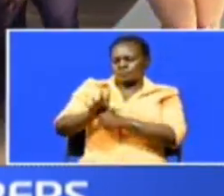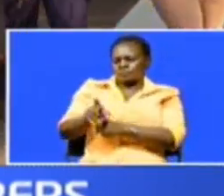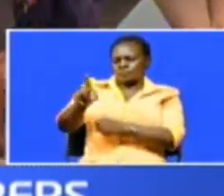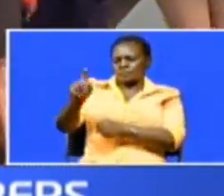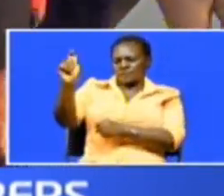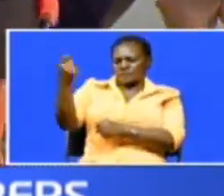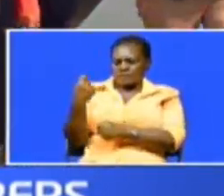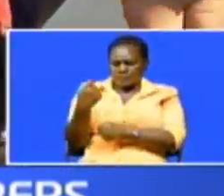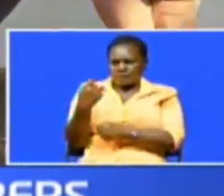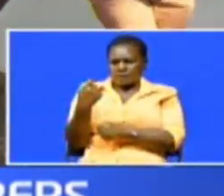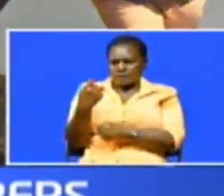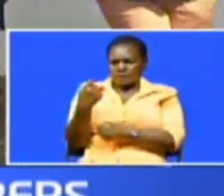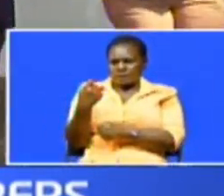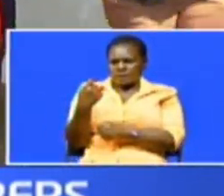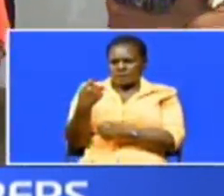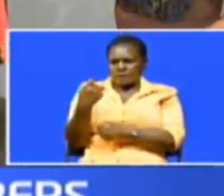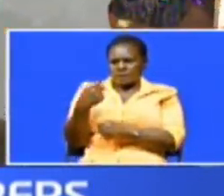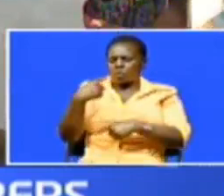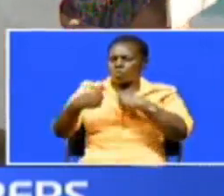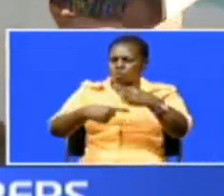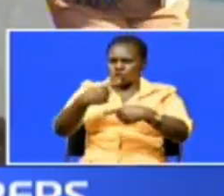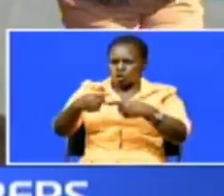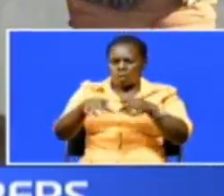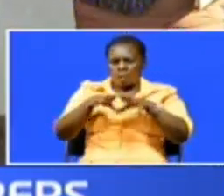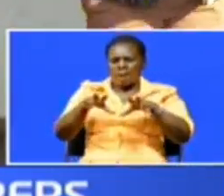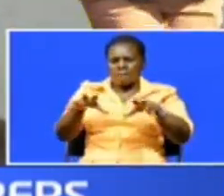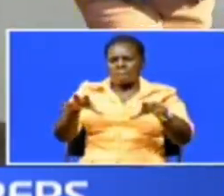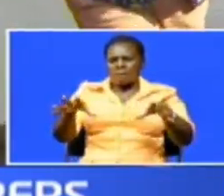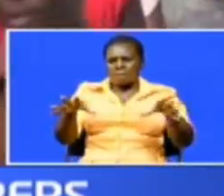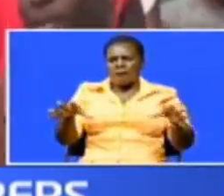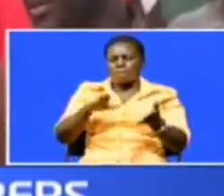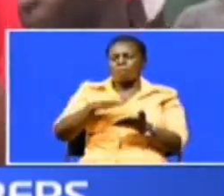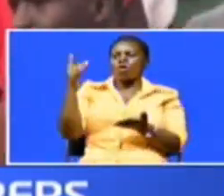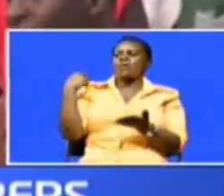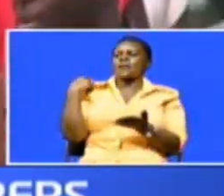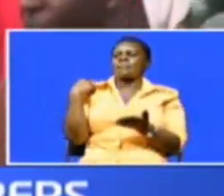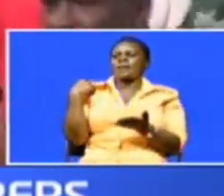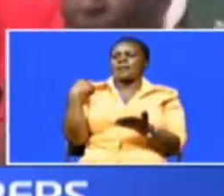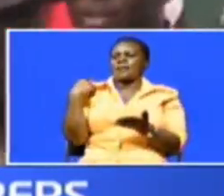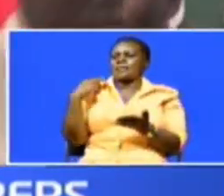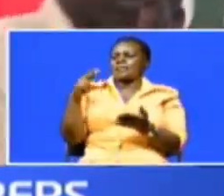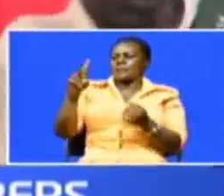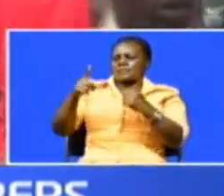COVID-19 in Kenya seems to be still steamrolling itself to record-setting numbers. With some